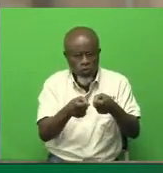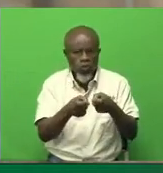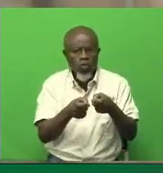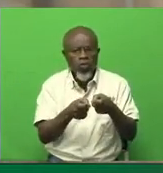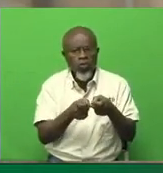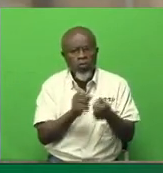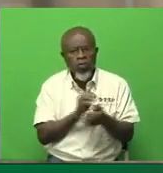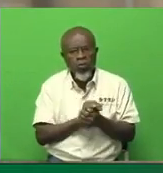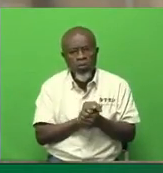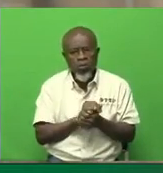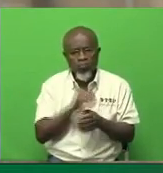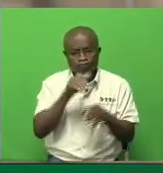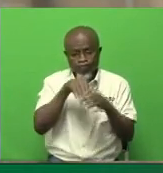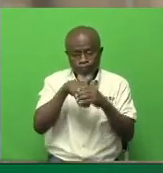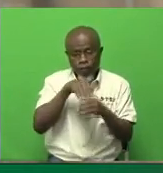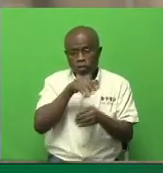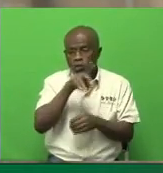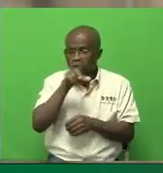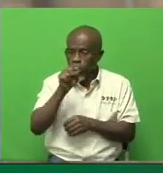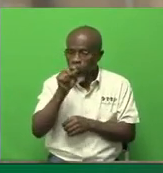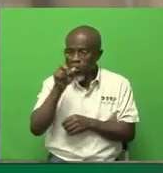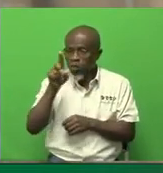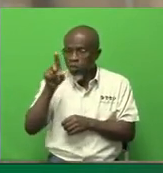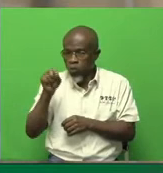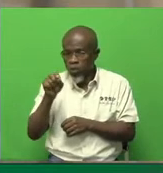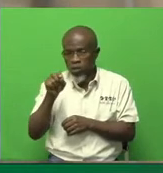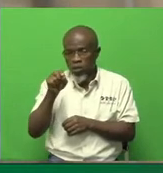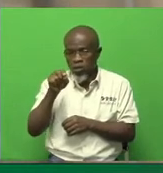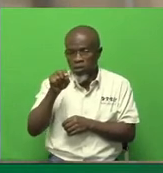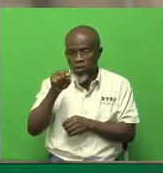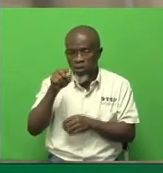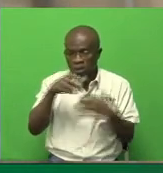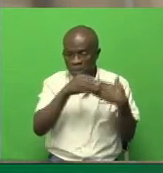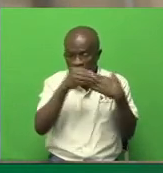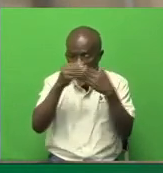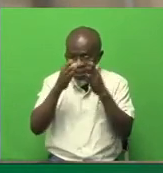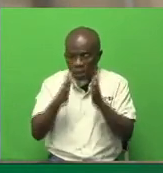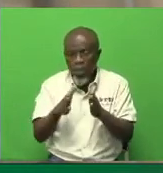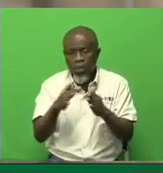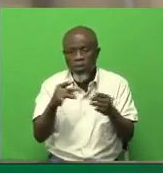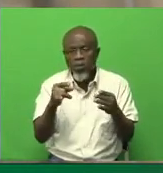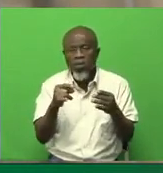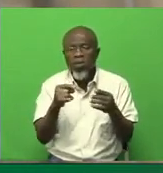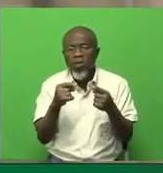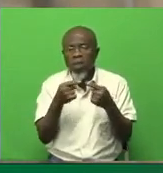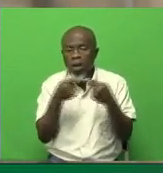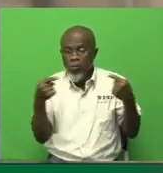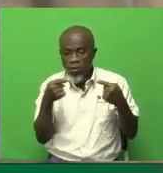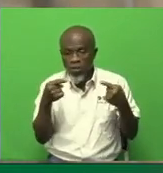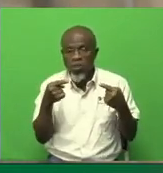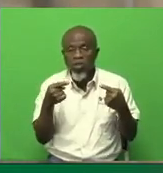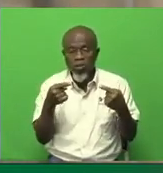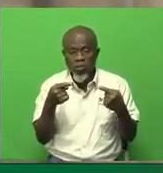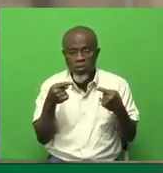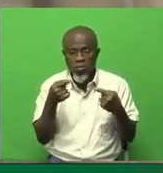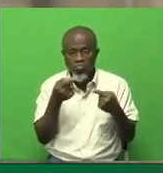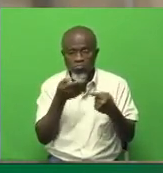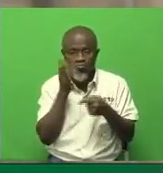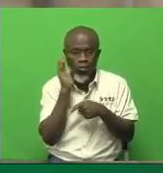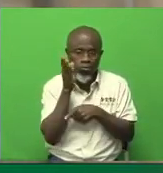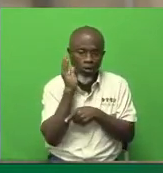Madam speaker the leader of the opposition spoke for three hours